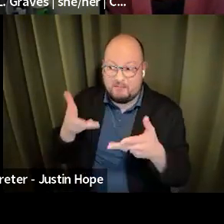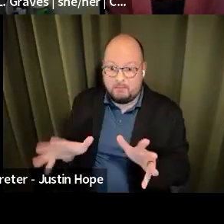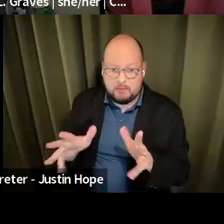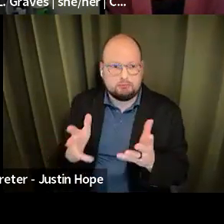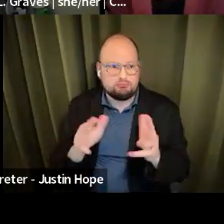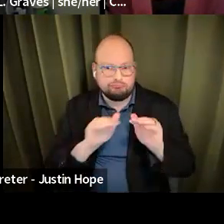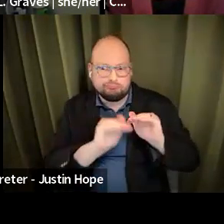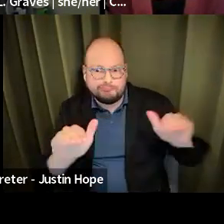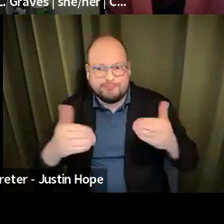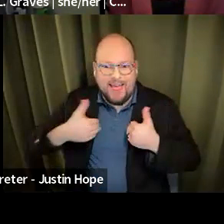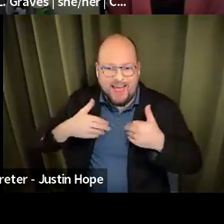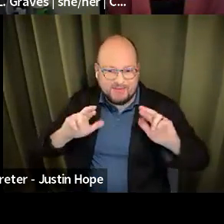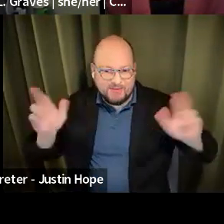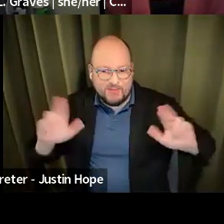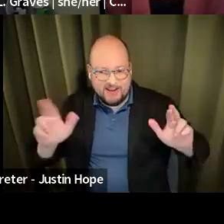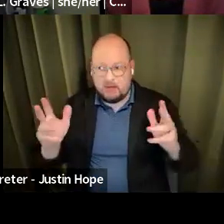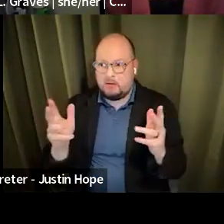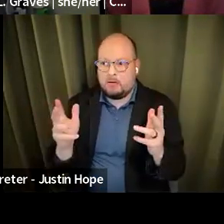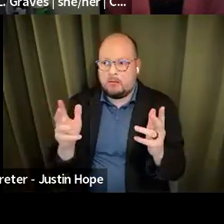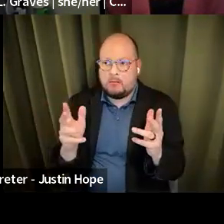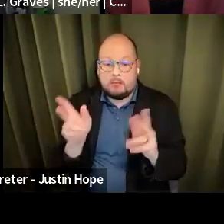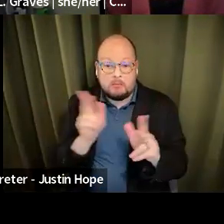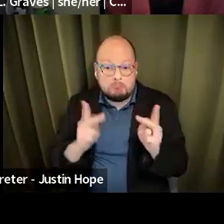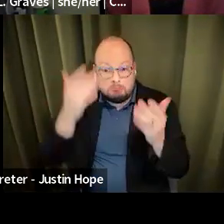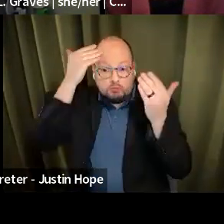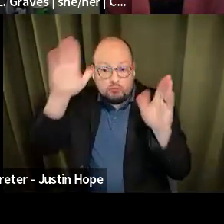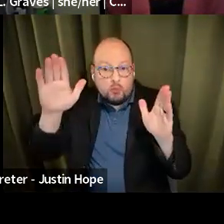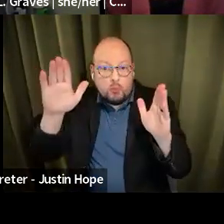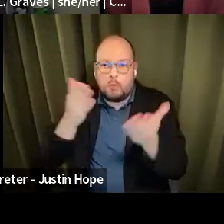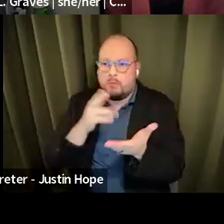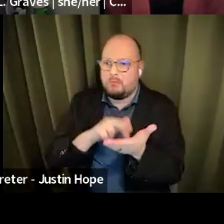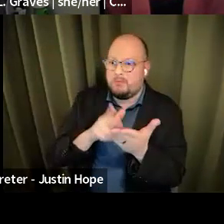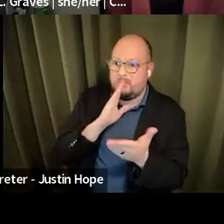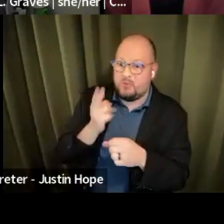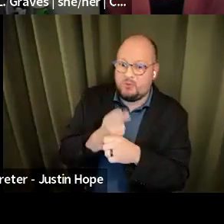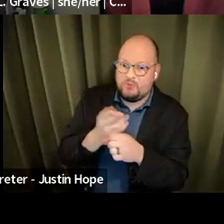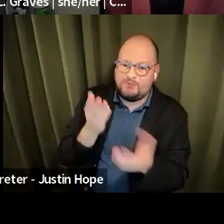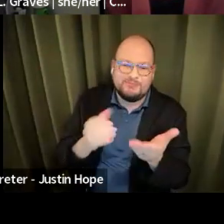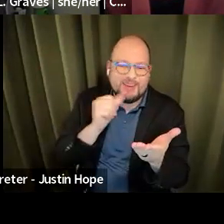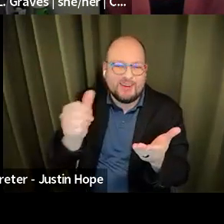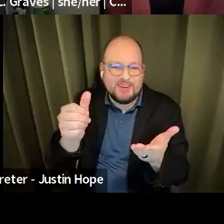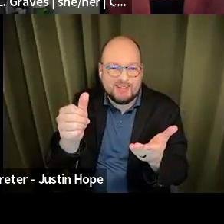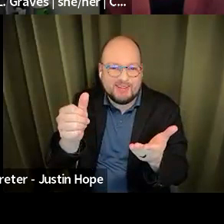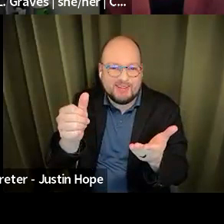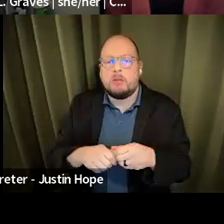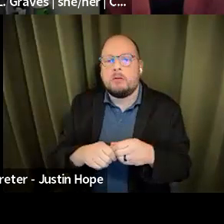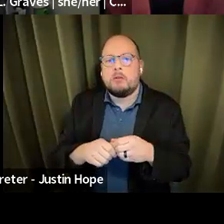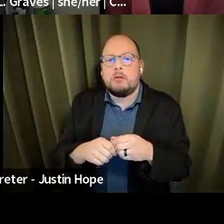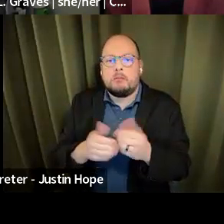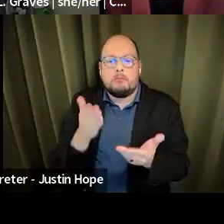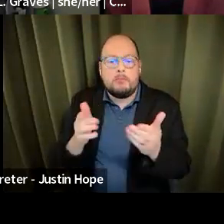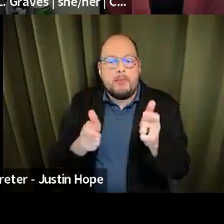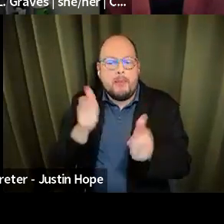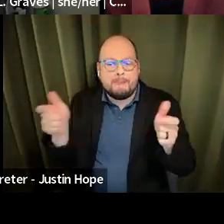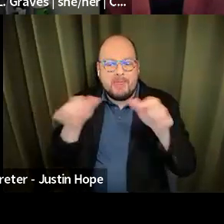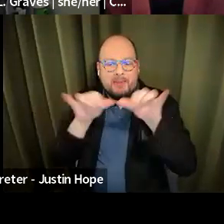Because if people don't know the resources there, they might not use it. So I think in a big health system like UNM Hospital is